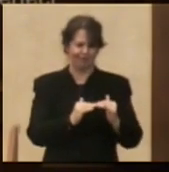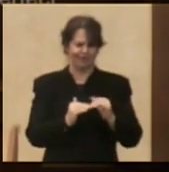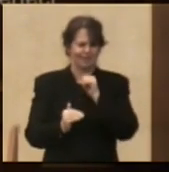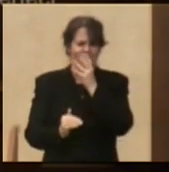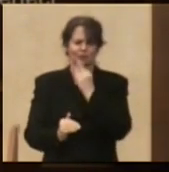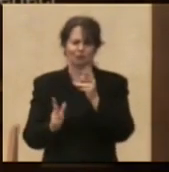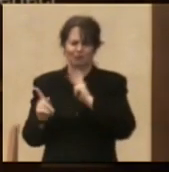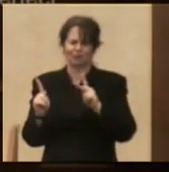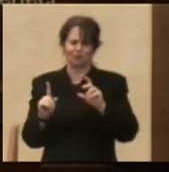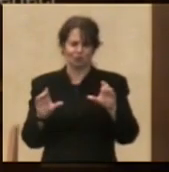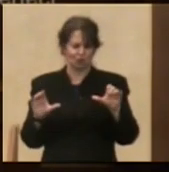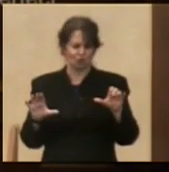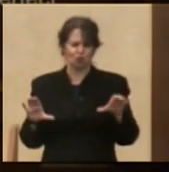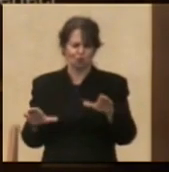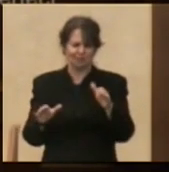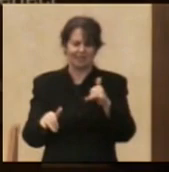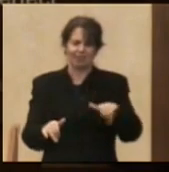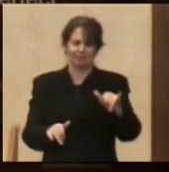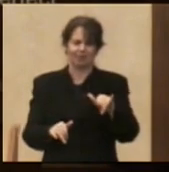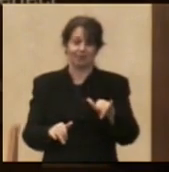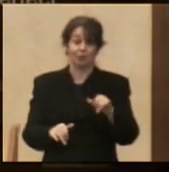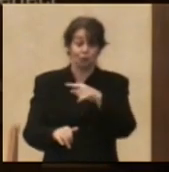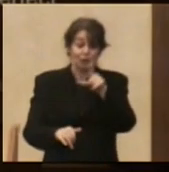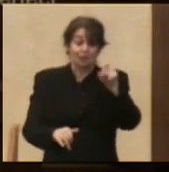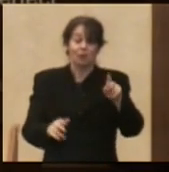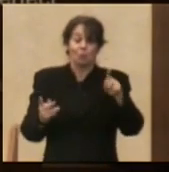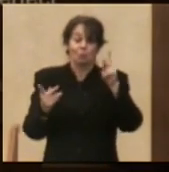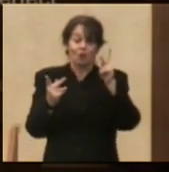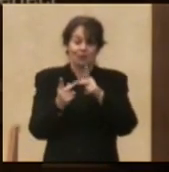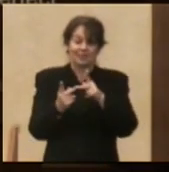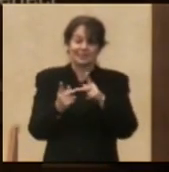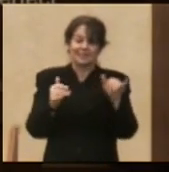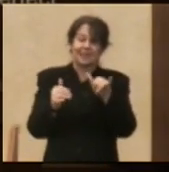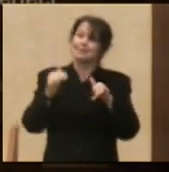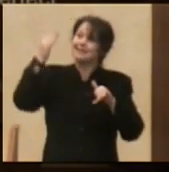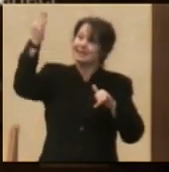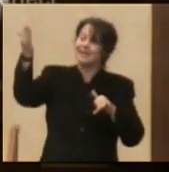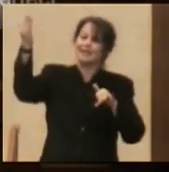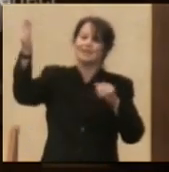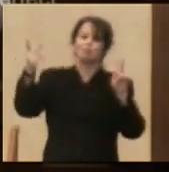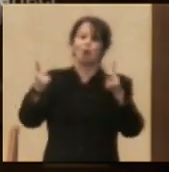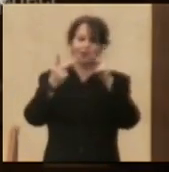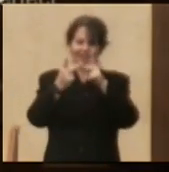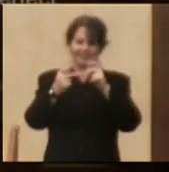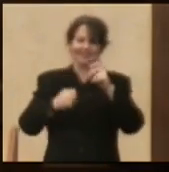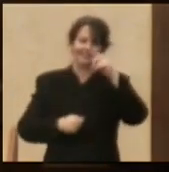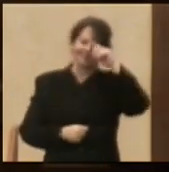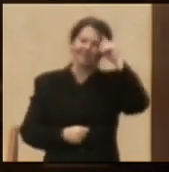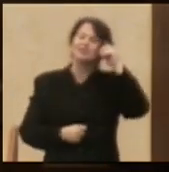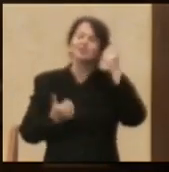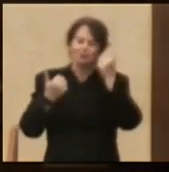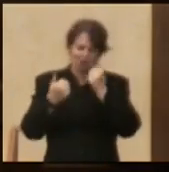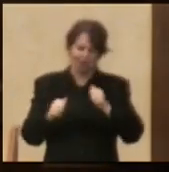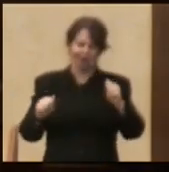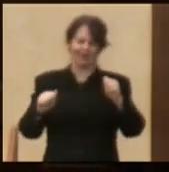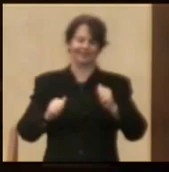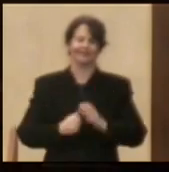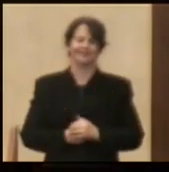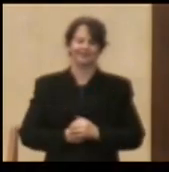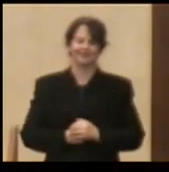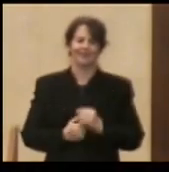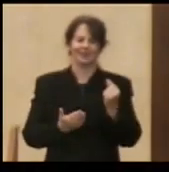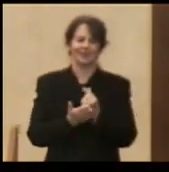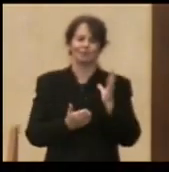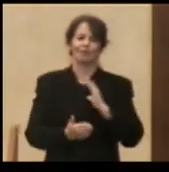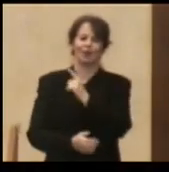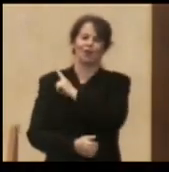same? Be perfect, therefore, as your heavenly Father is perfect." The Gospel